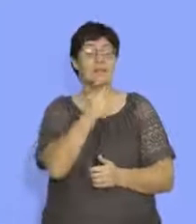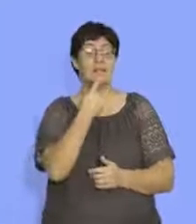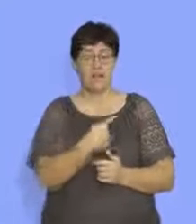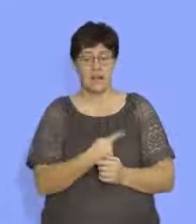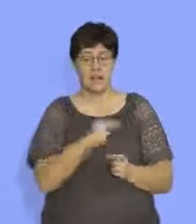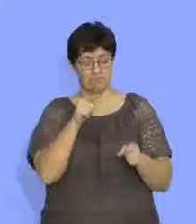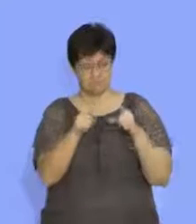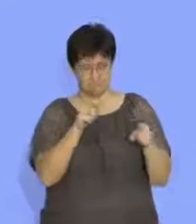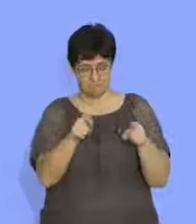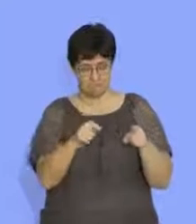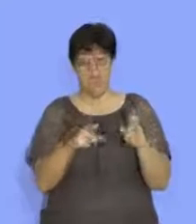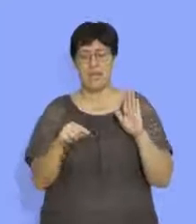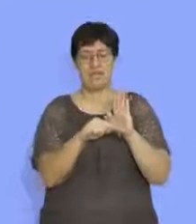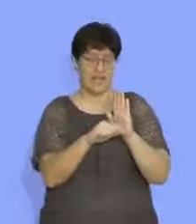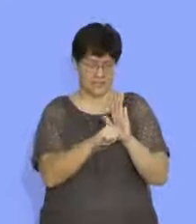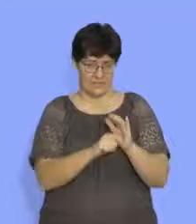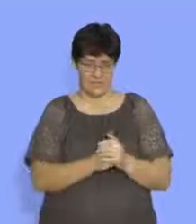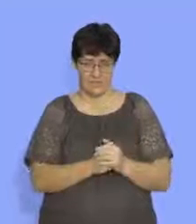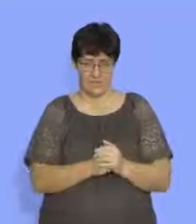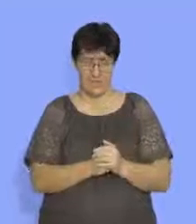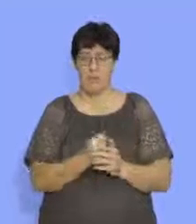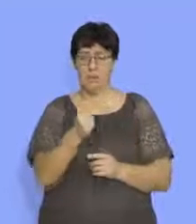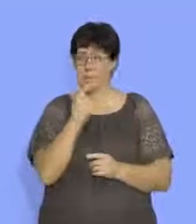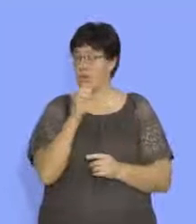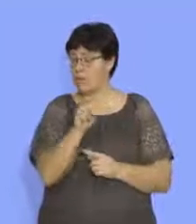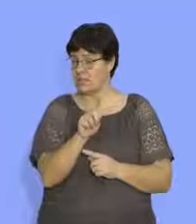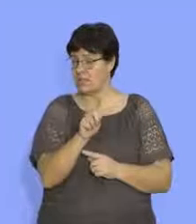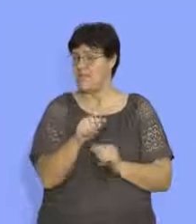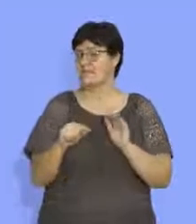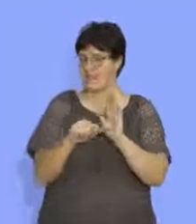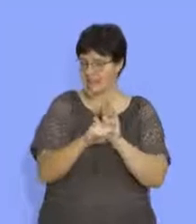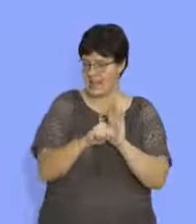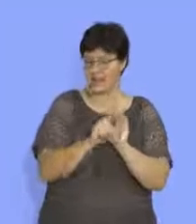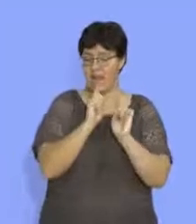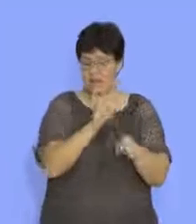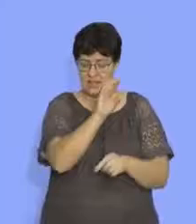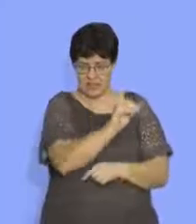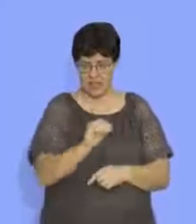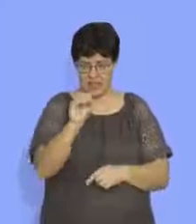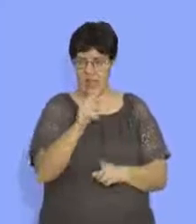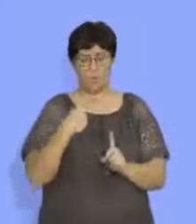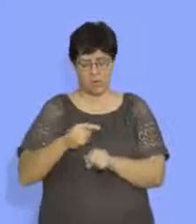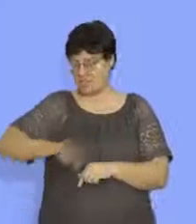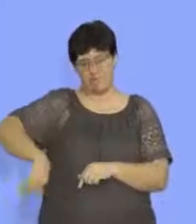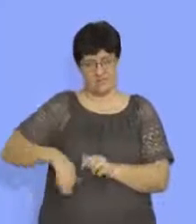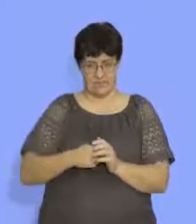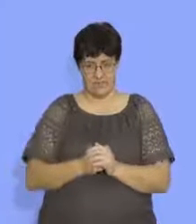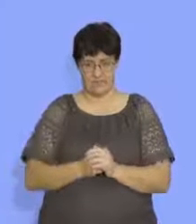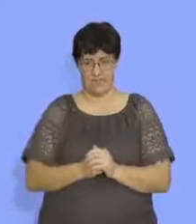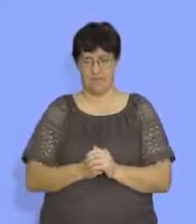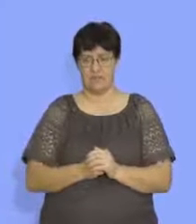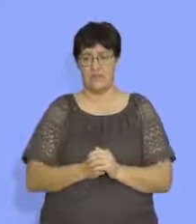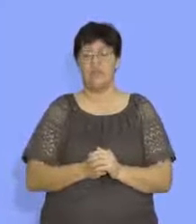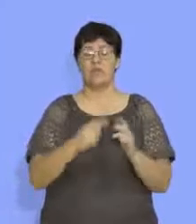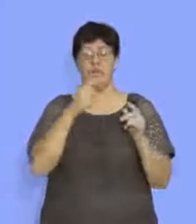that these two integers are negative, right? It means I must take the negative answers here and not the positive ones.